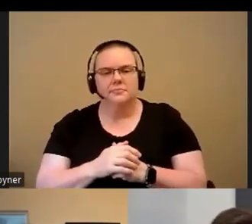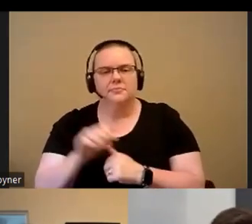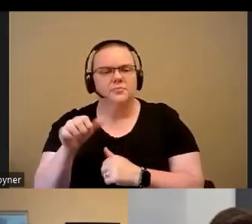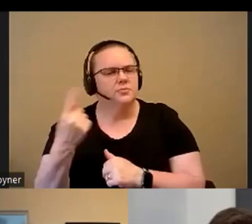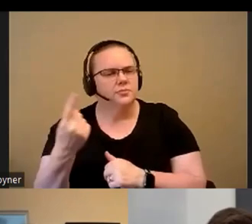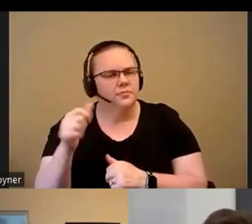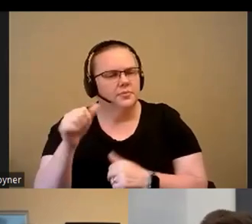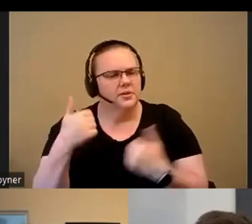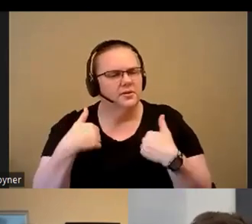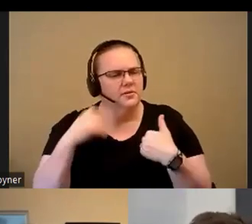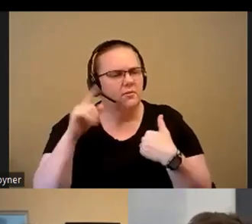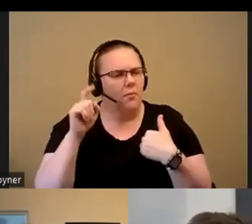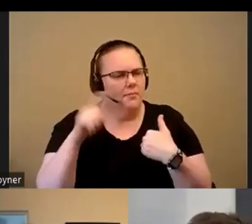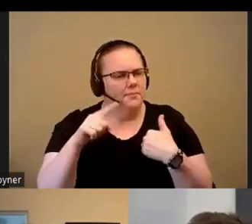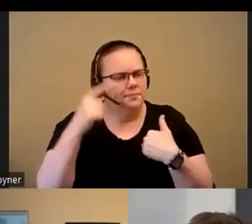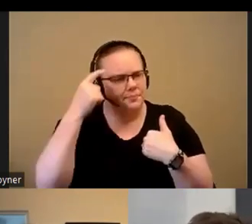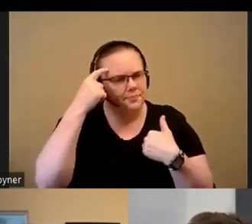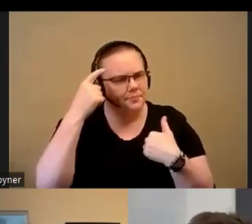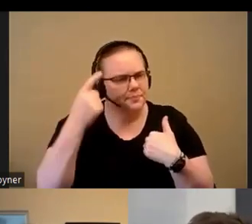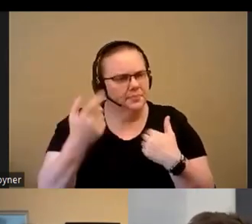question, I think.